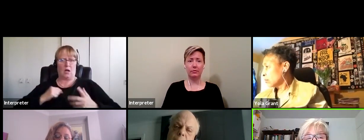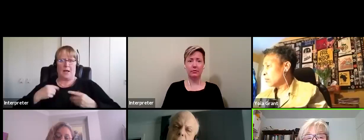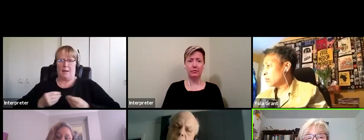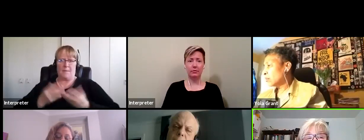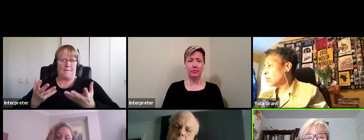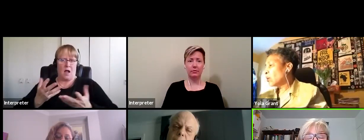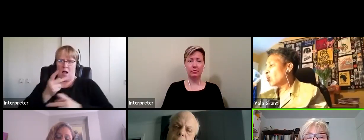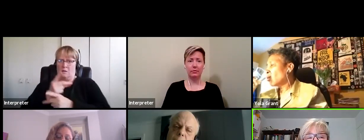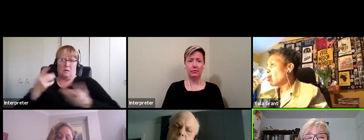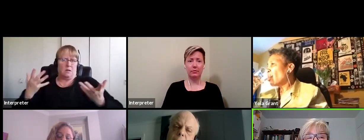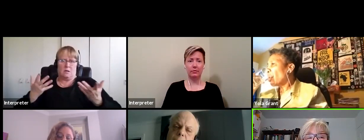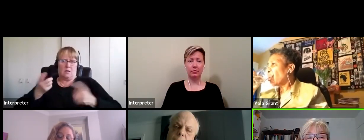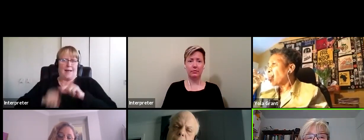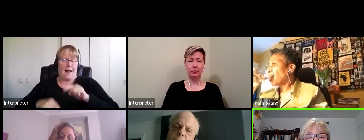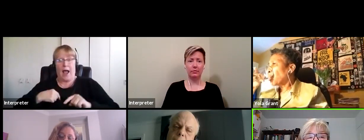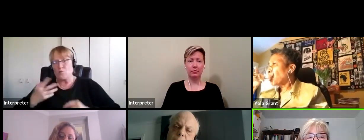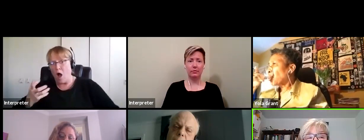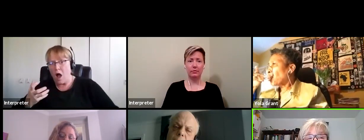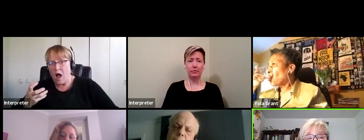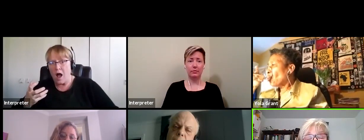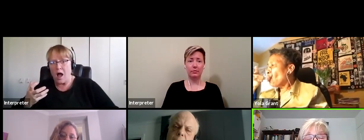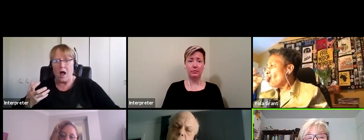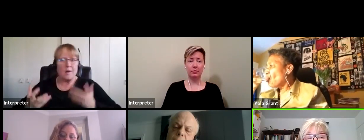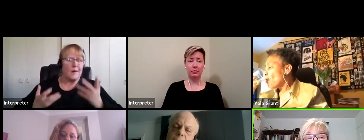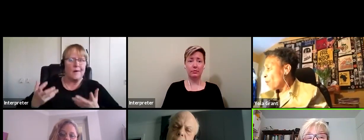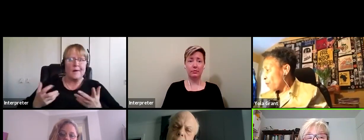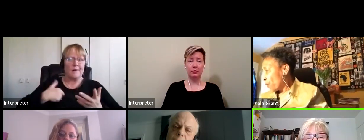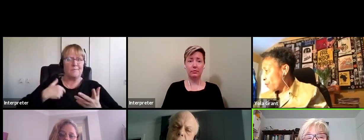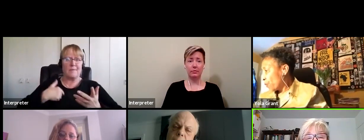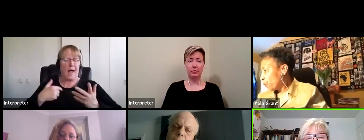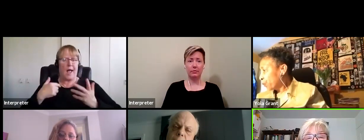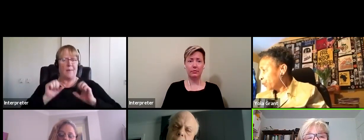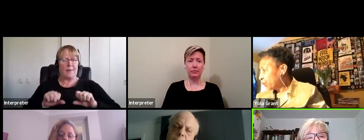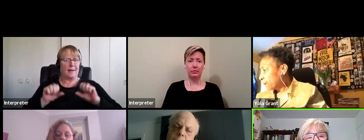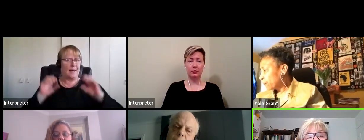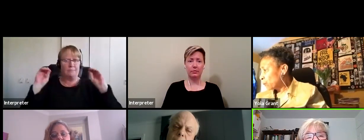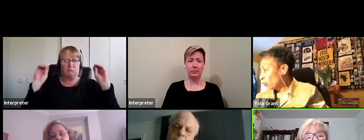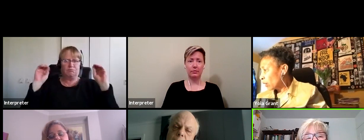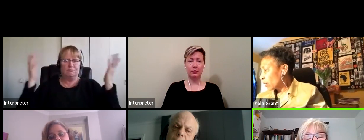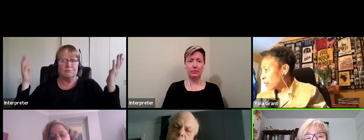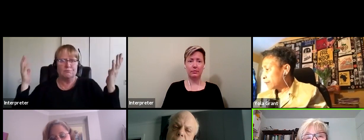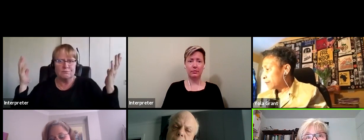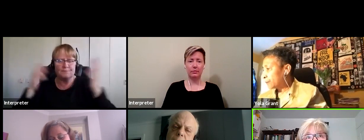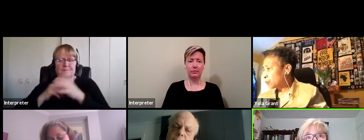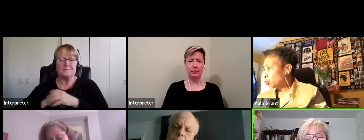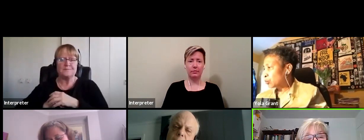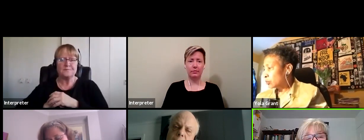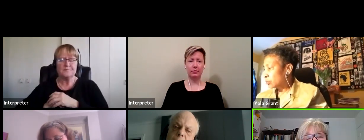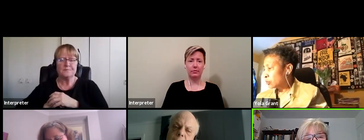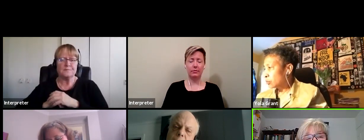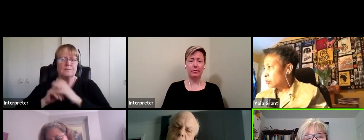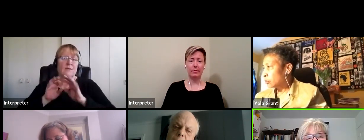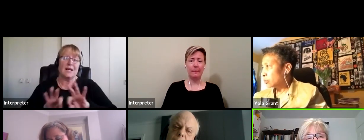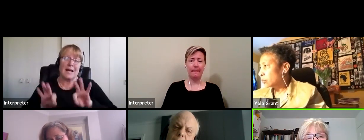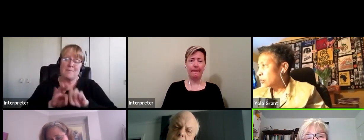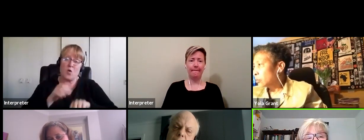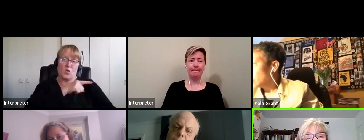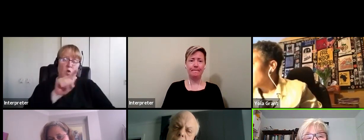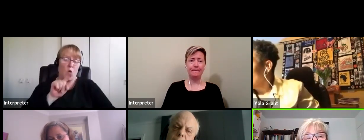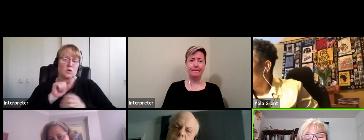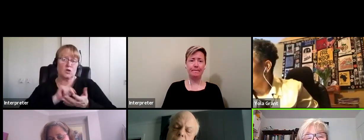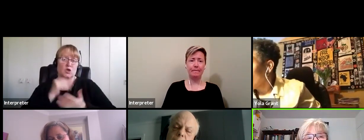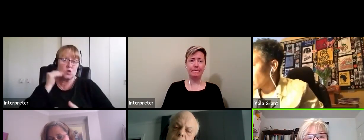That may be something you want to do, but you want to make sure that you have the ability to provide that care. But people really need to be speaking to the homes and saying, this